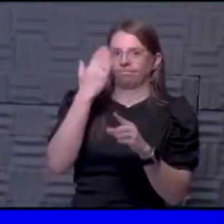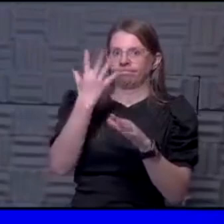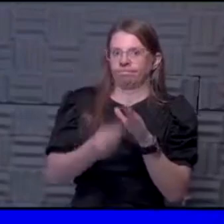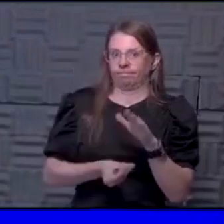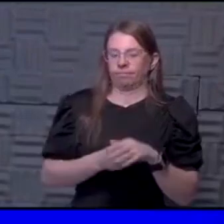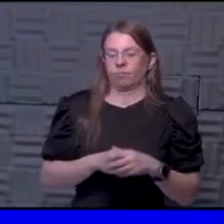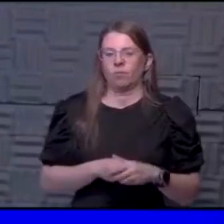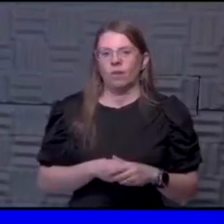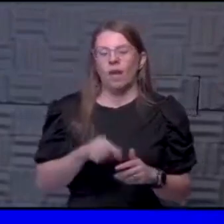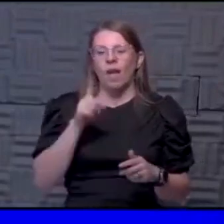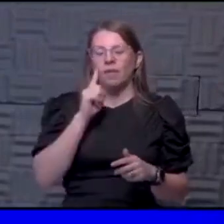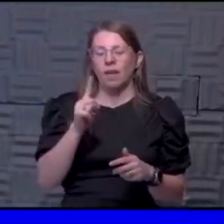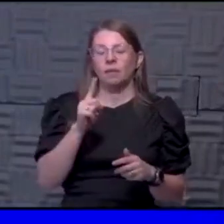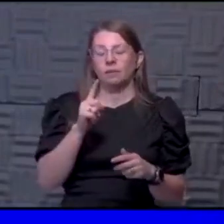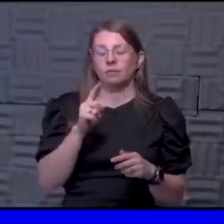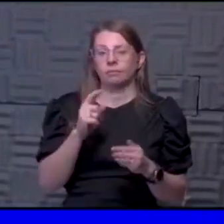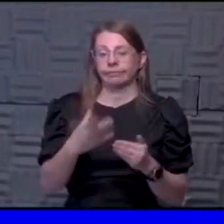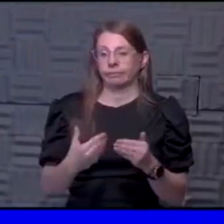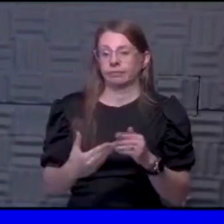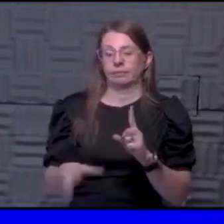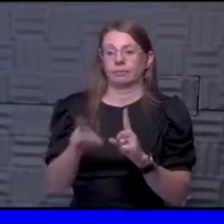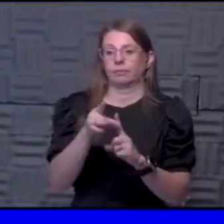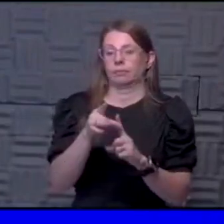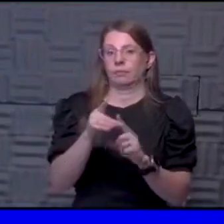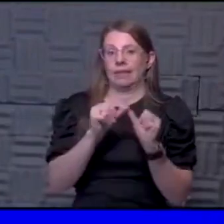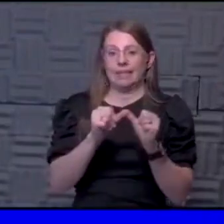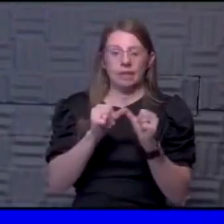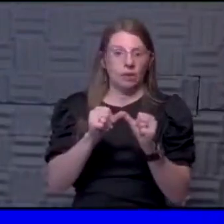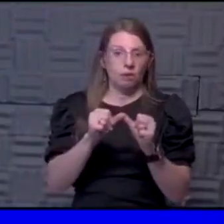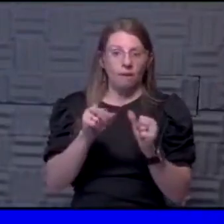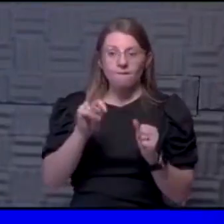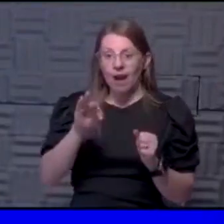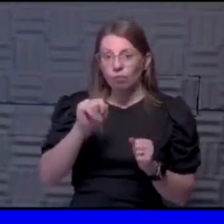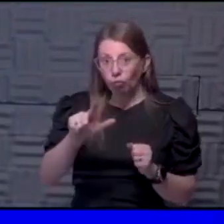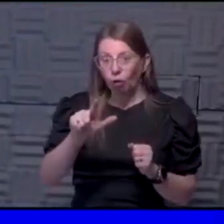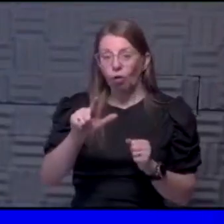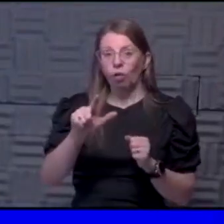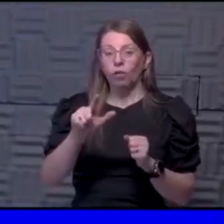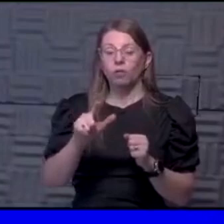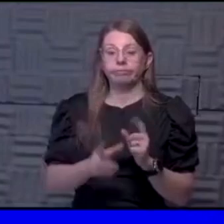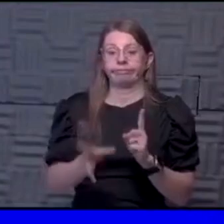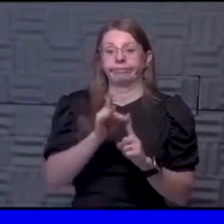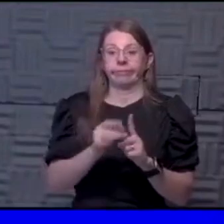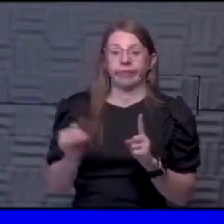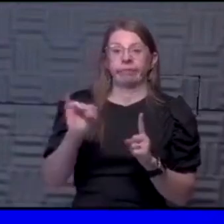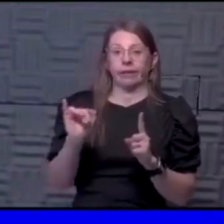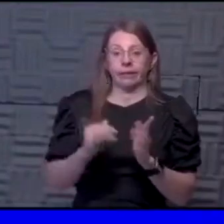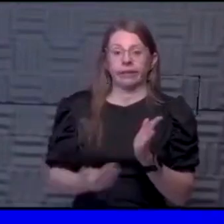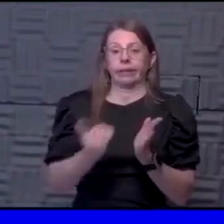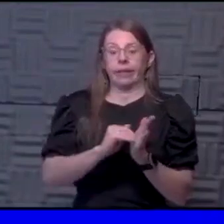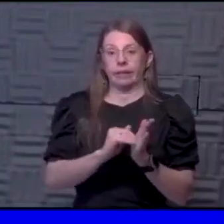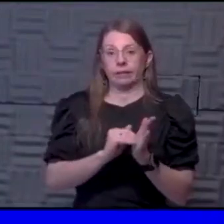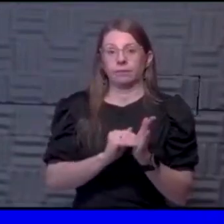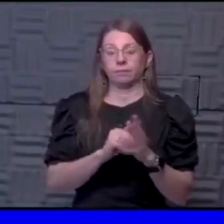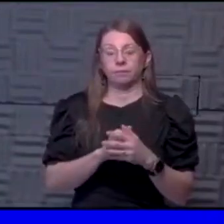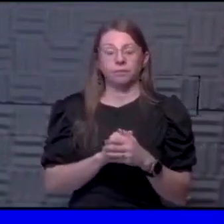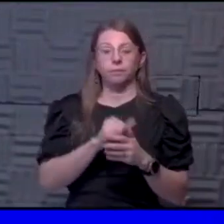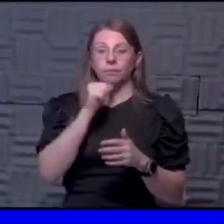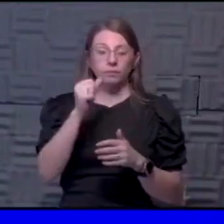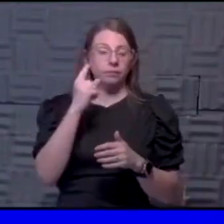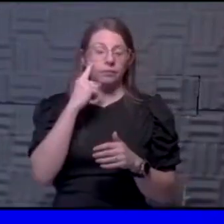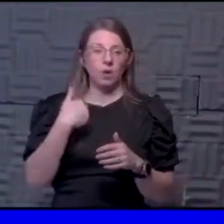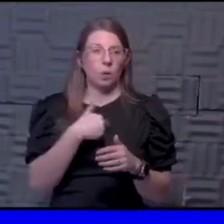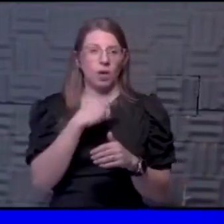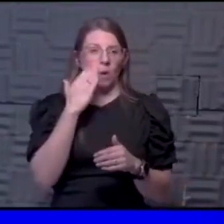think you are certainly going to be susceptible to continued viral reinfection if you get reinfected with the virus. I don't think we know